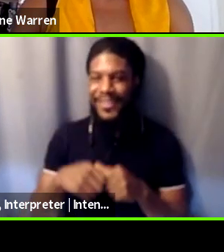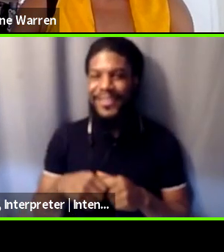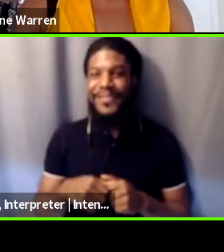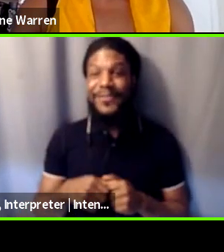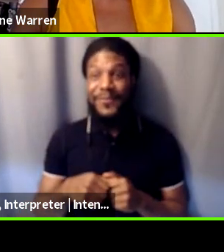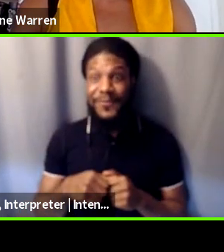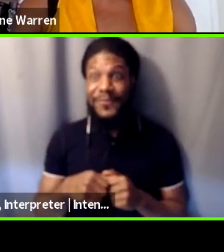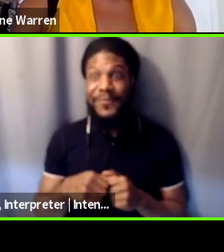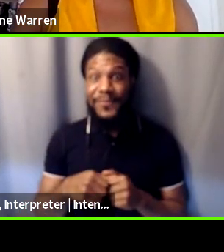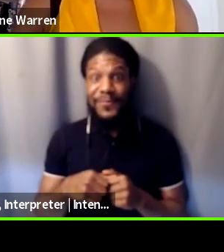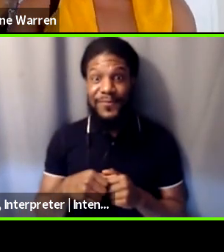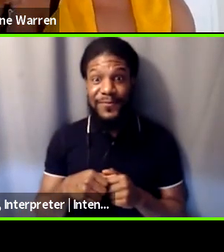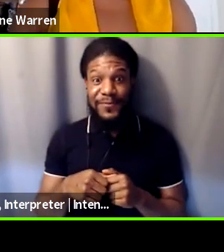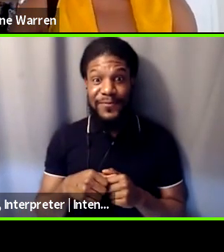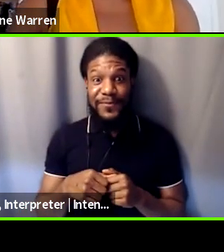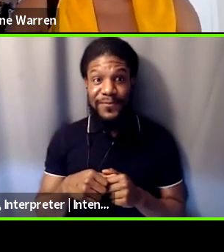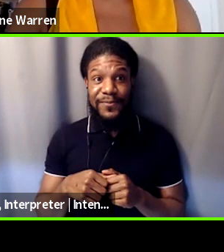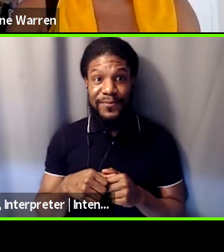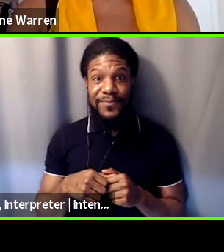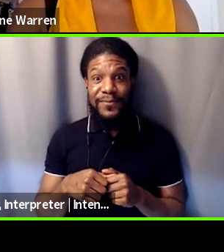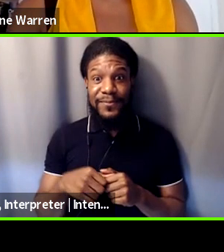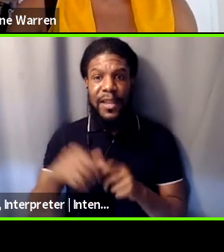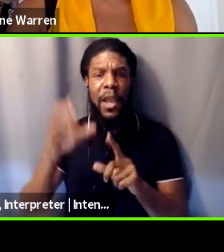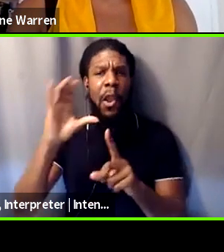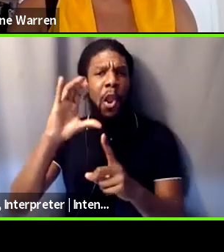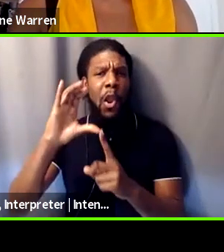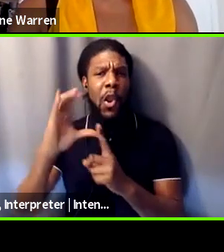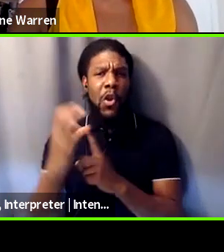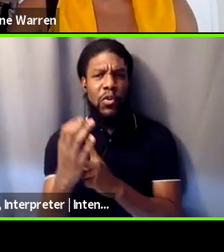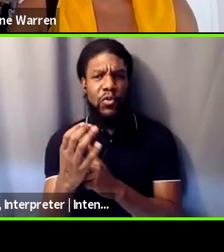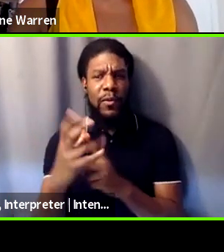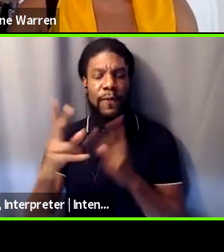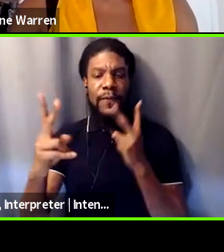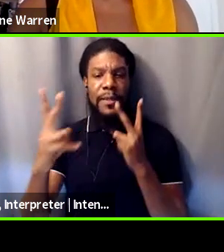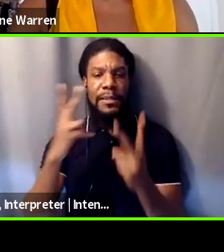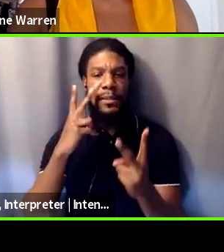Oh, you're muted. Cultural visibility.